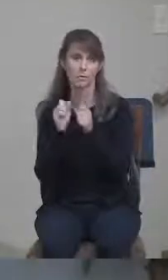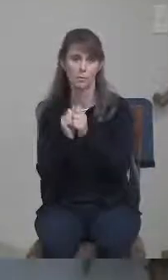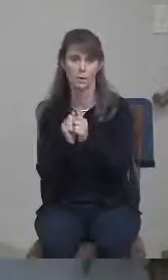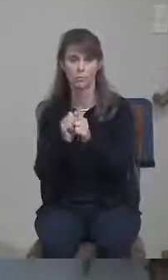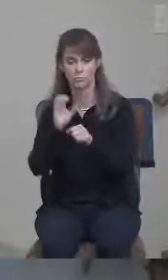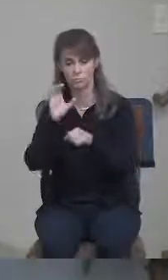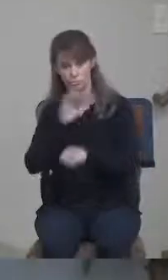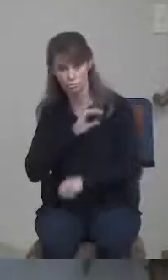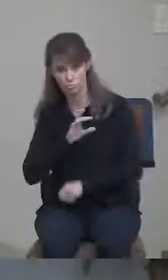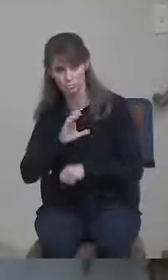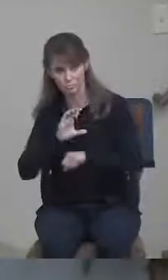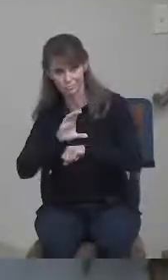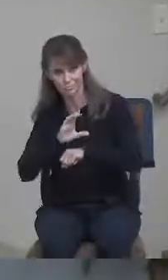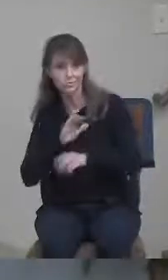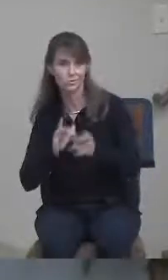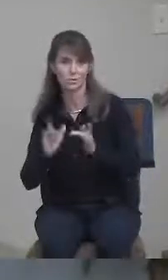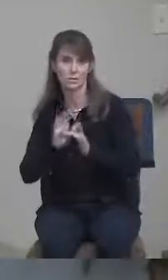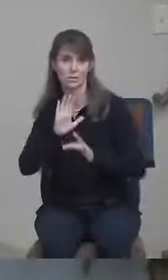But what happened was,